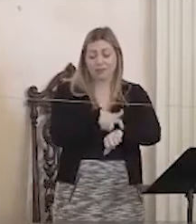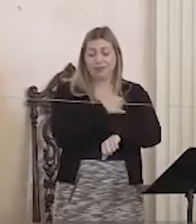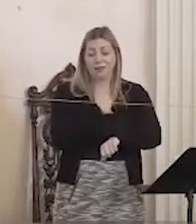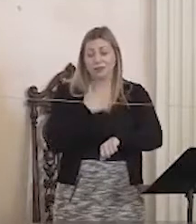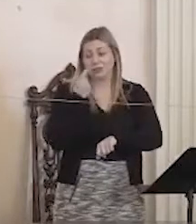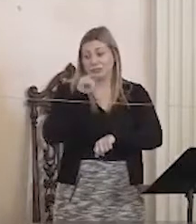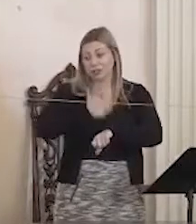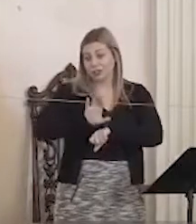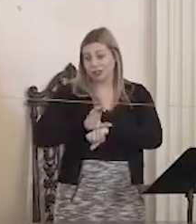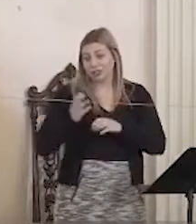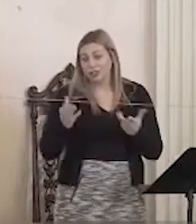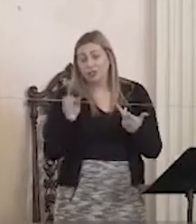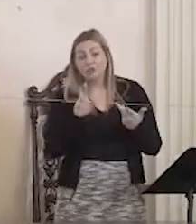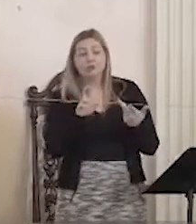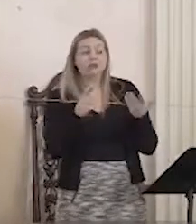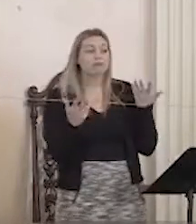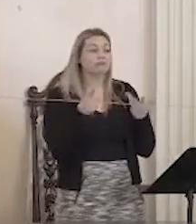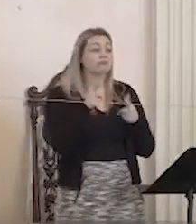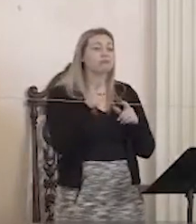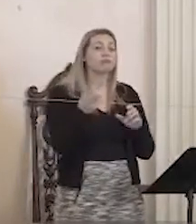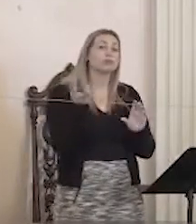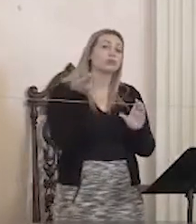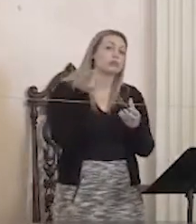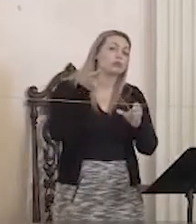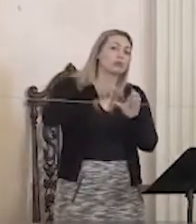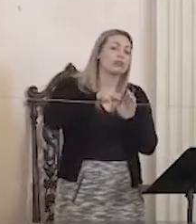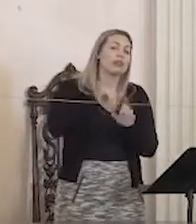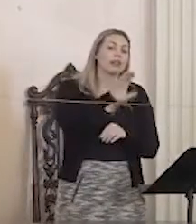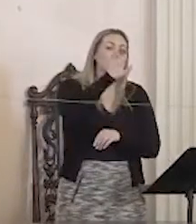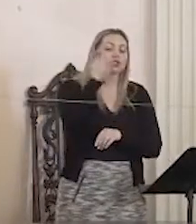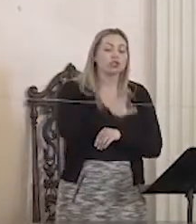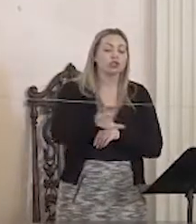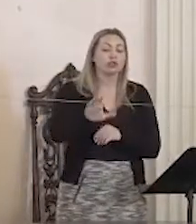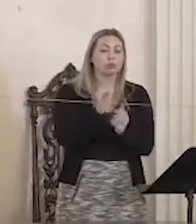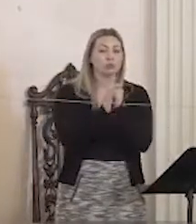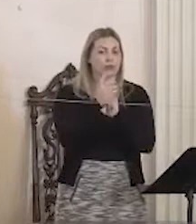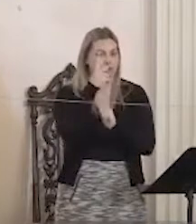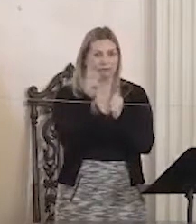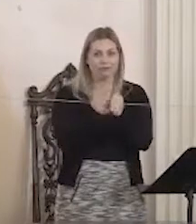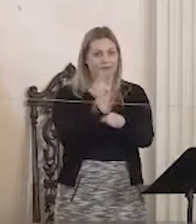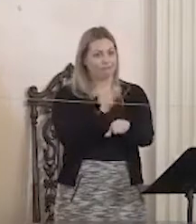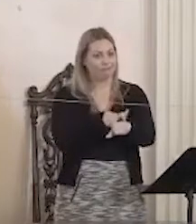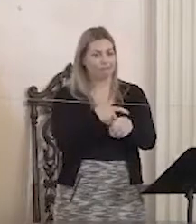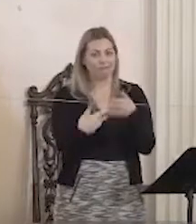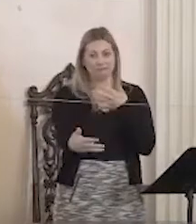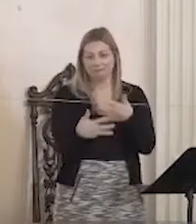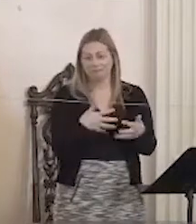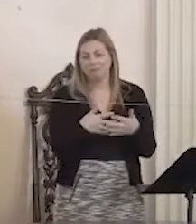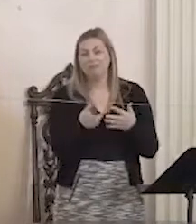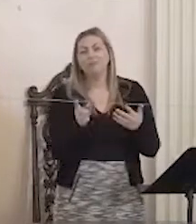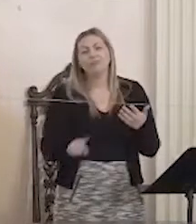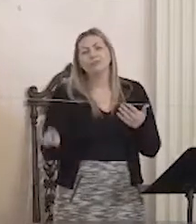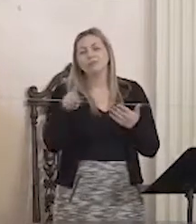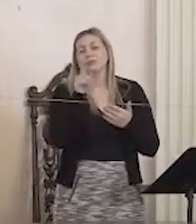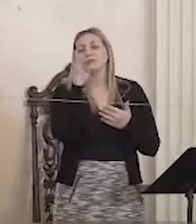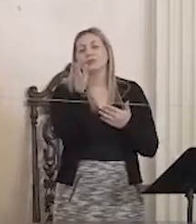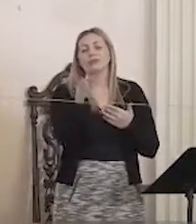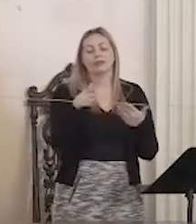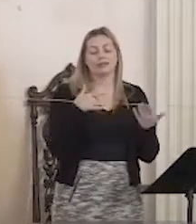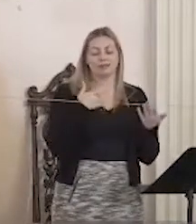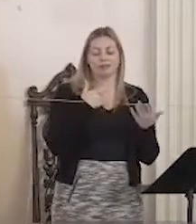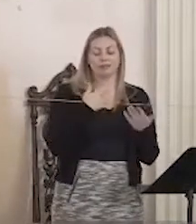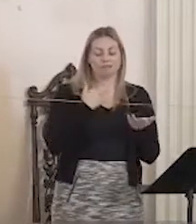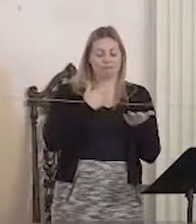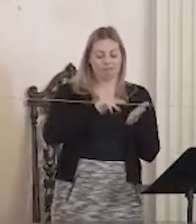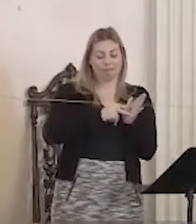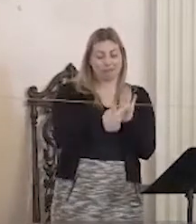of this congregation or logging on to our Zoom worship for the very first time. You will find meaning